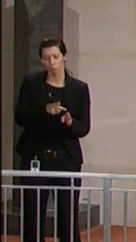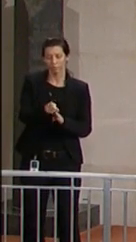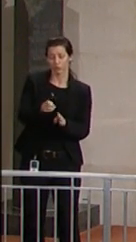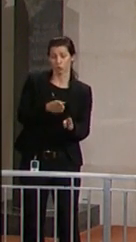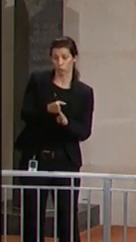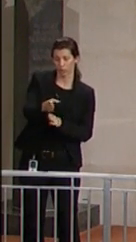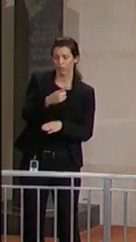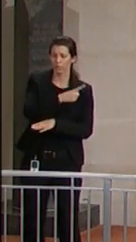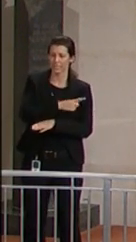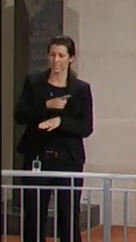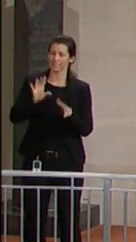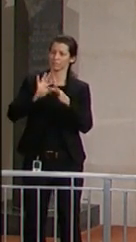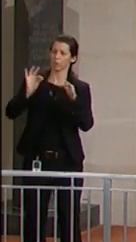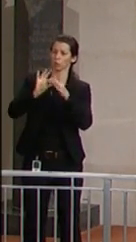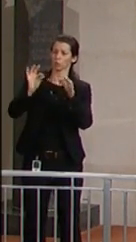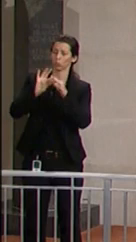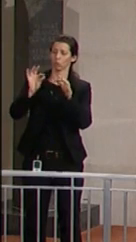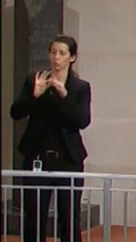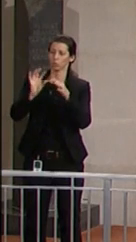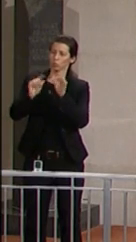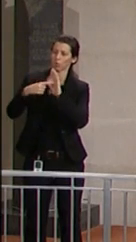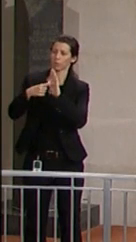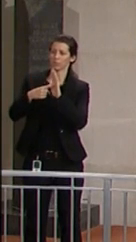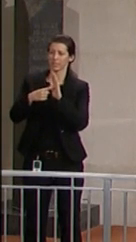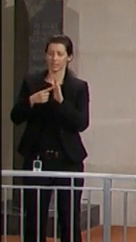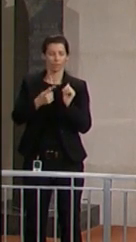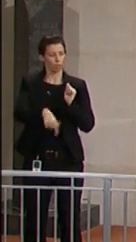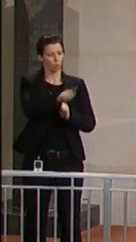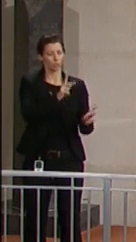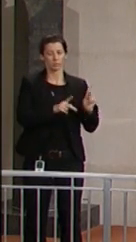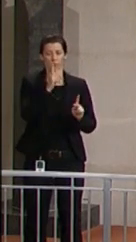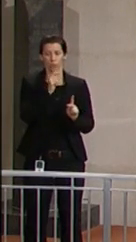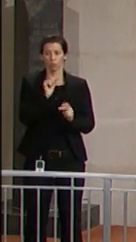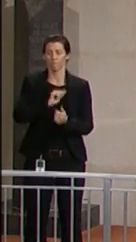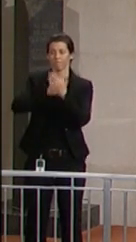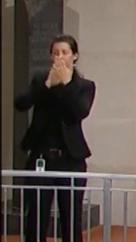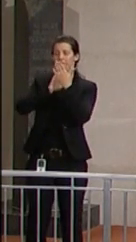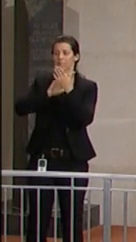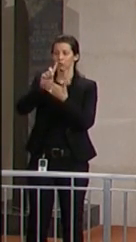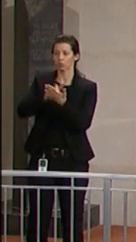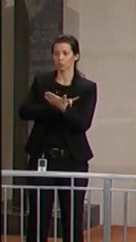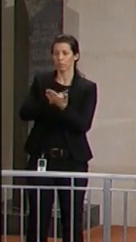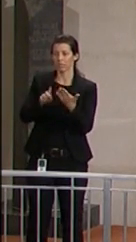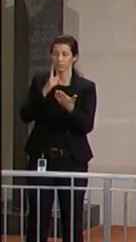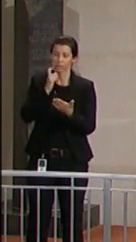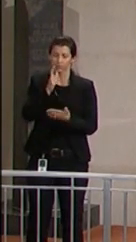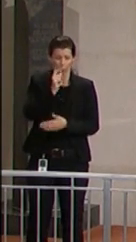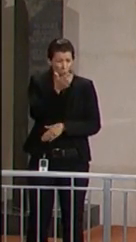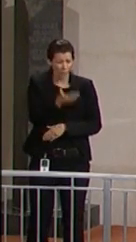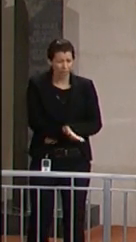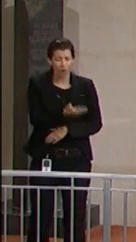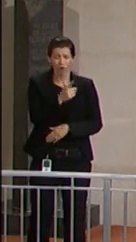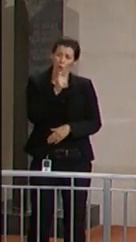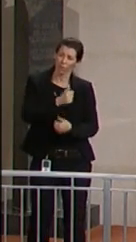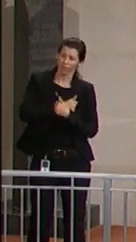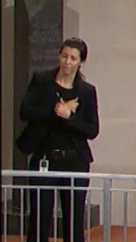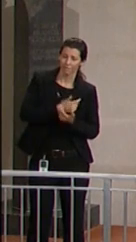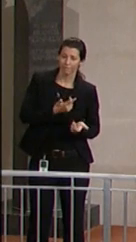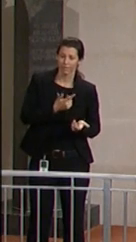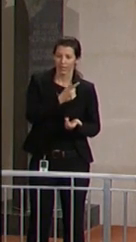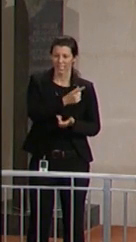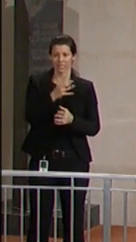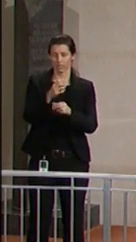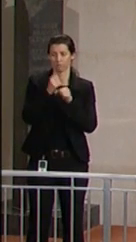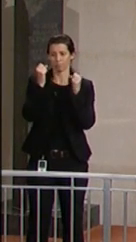speaking out for all those who face discrimination because of who they are and whom they love. He has received numerous